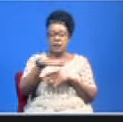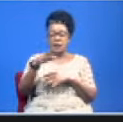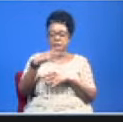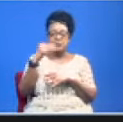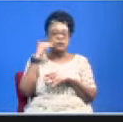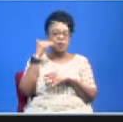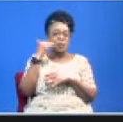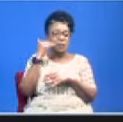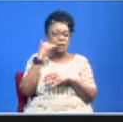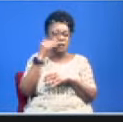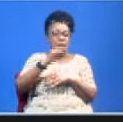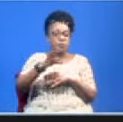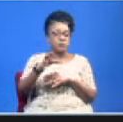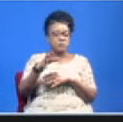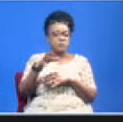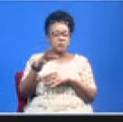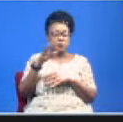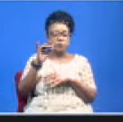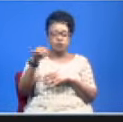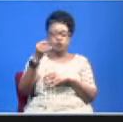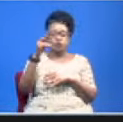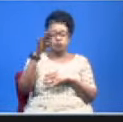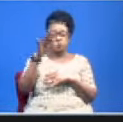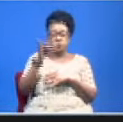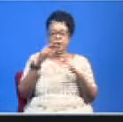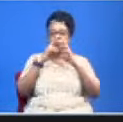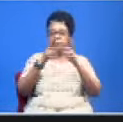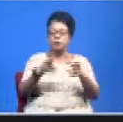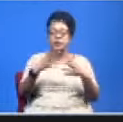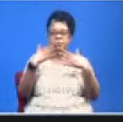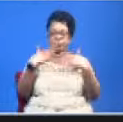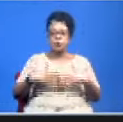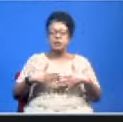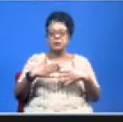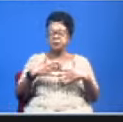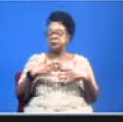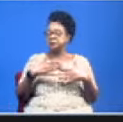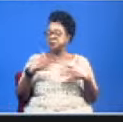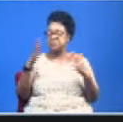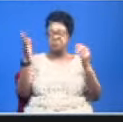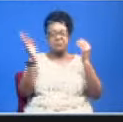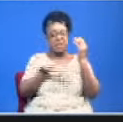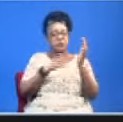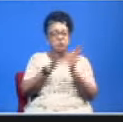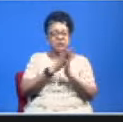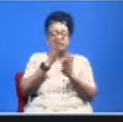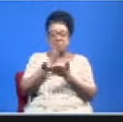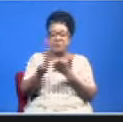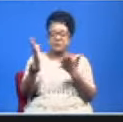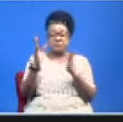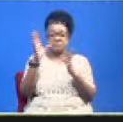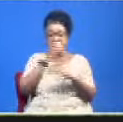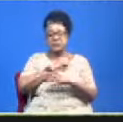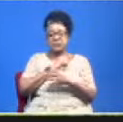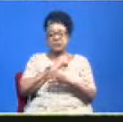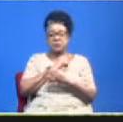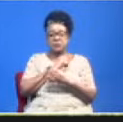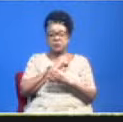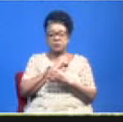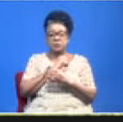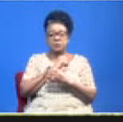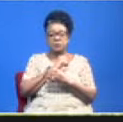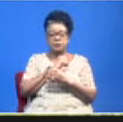Siaya. NTV's Judith Cherono reports that the body had been badly mutilated with some parts missing.